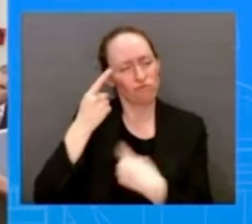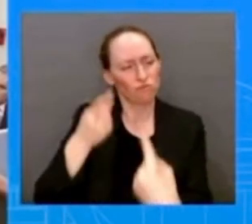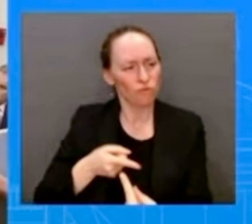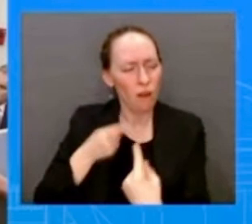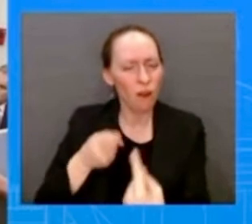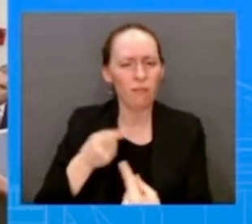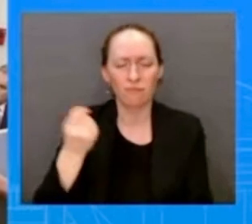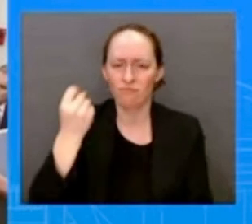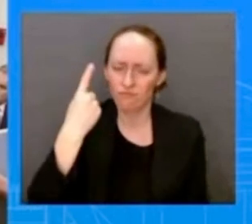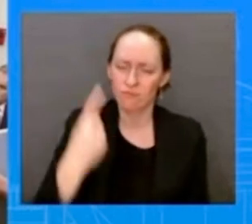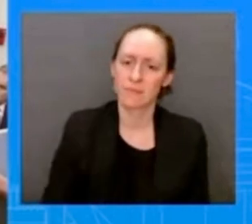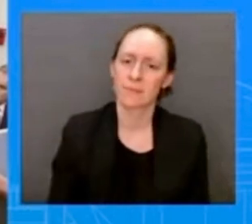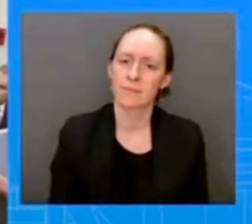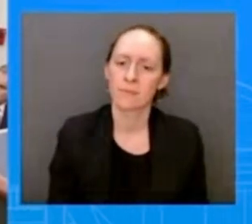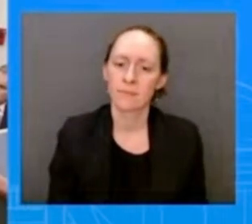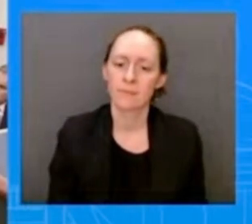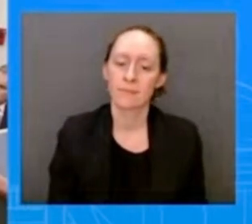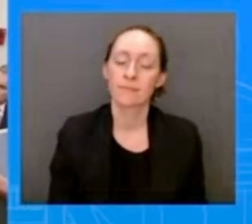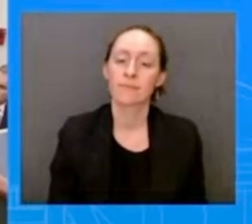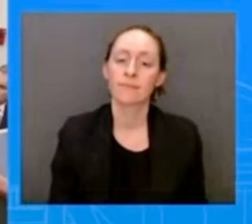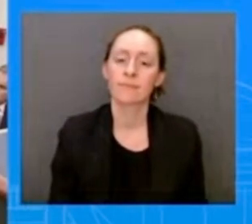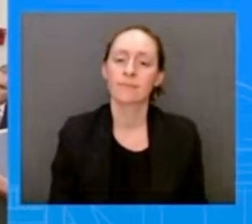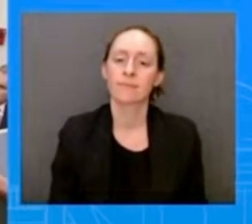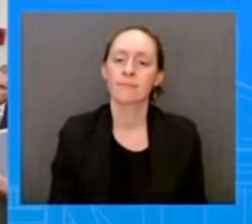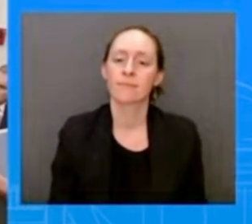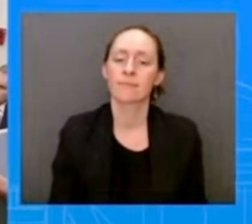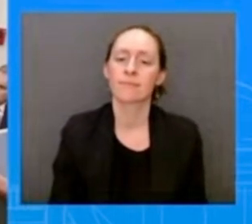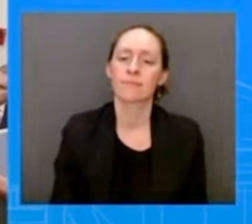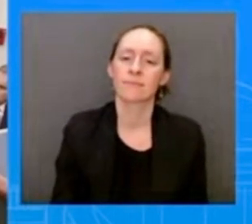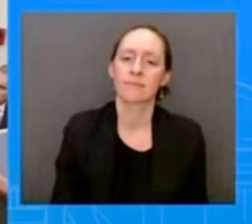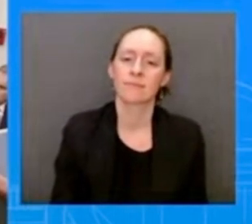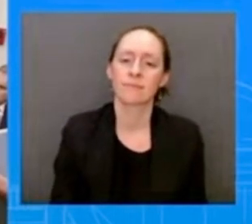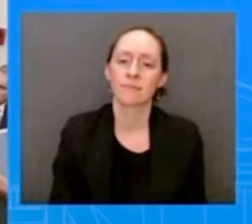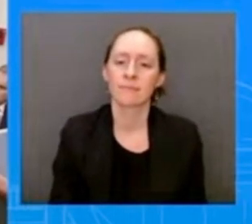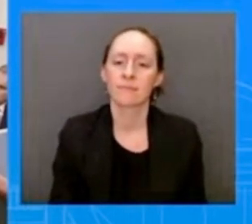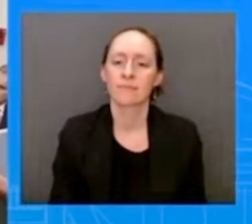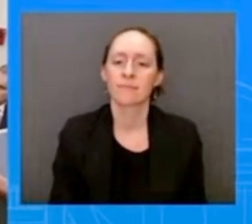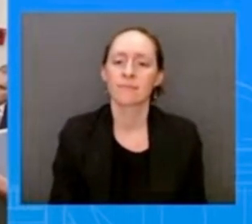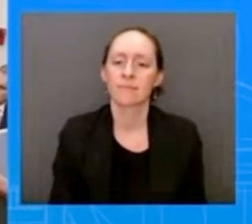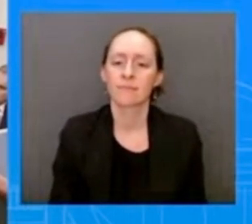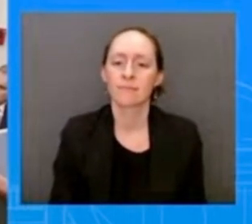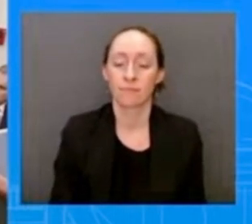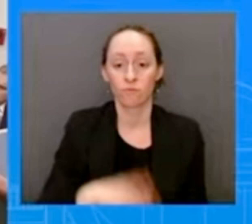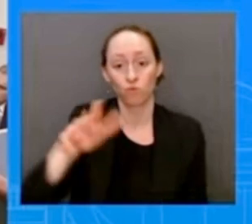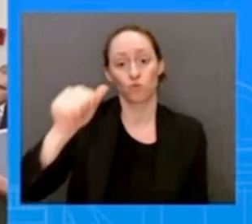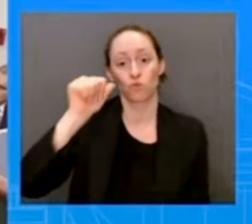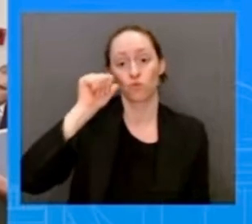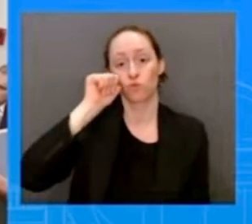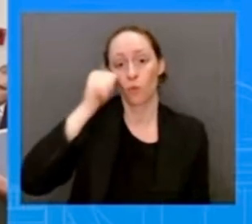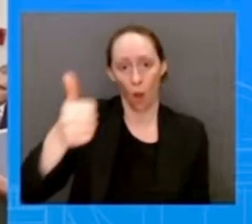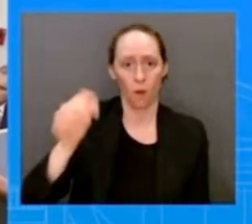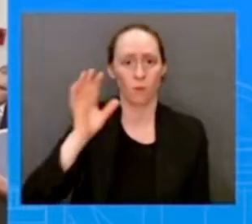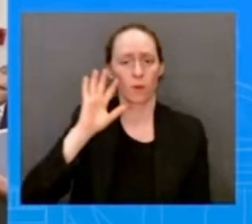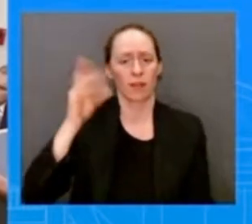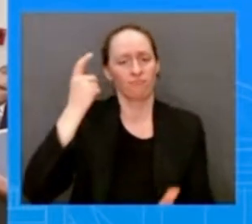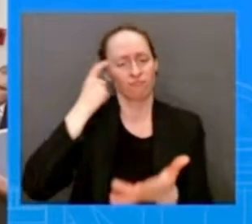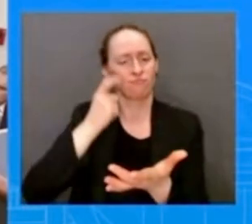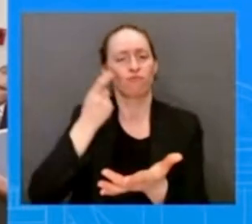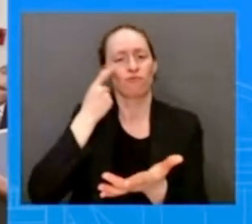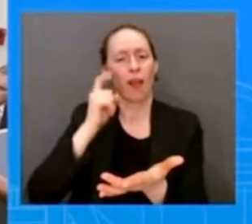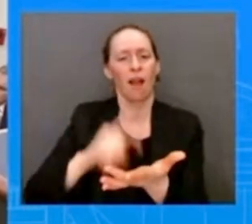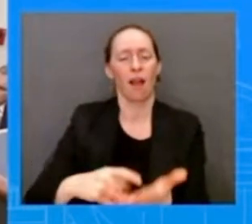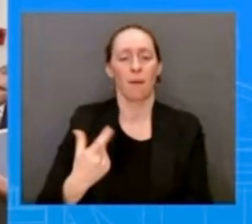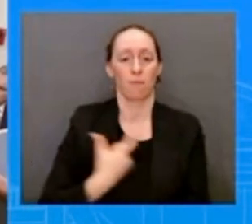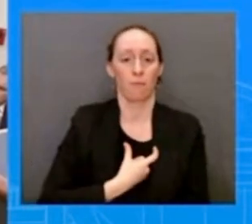which is nearly 60 years after his commanding officer first recommended that he get it. The paperwork for his recommendation disappeared at least twice. Does the White House